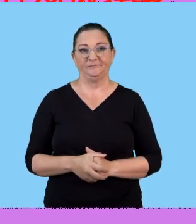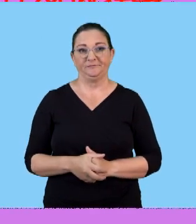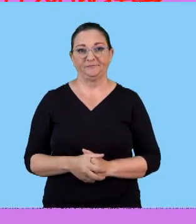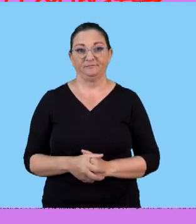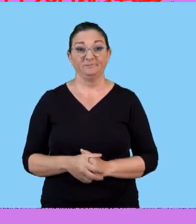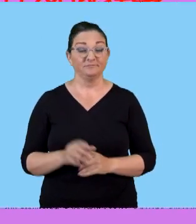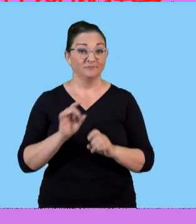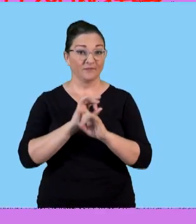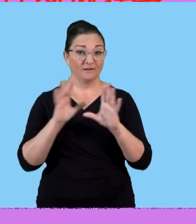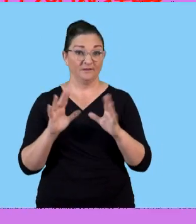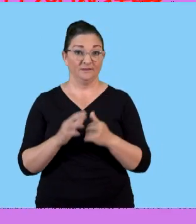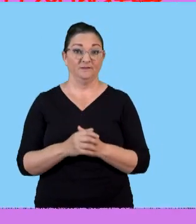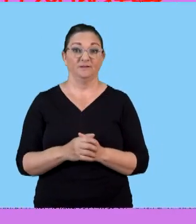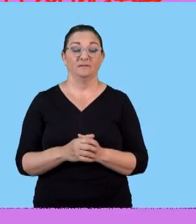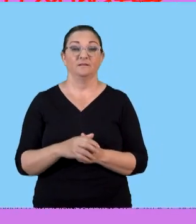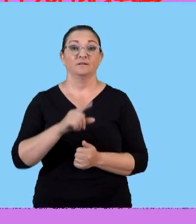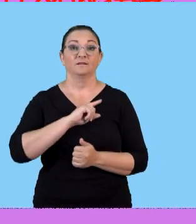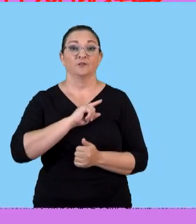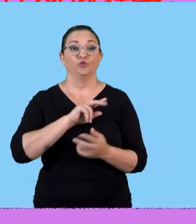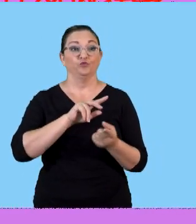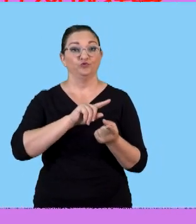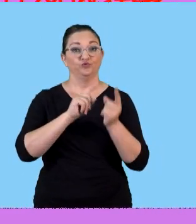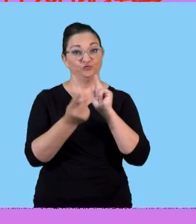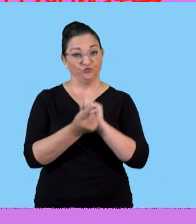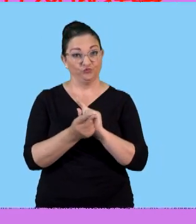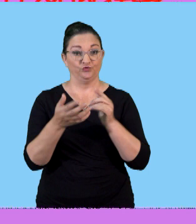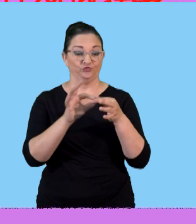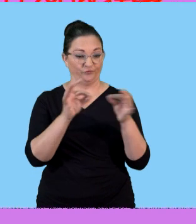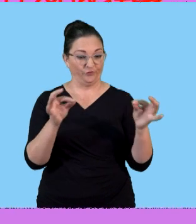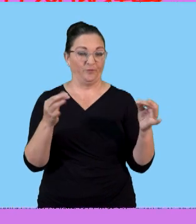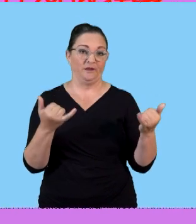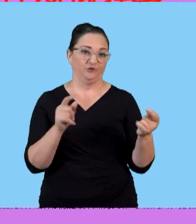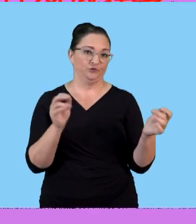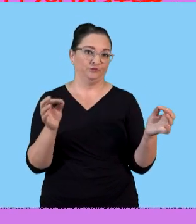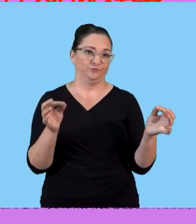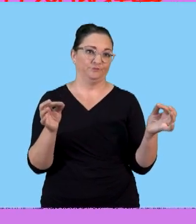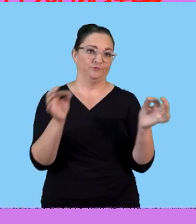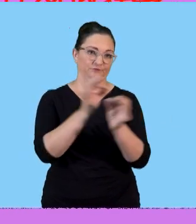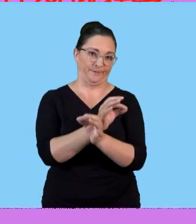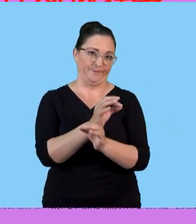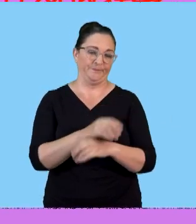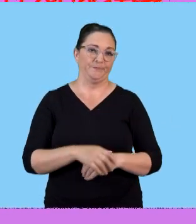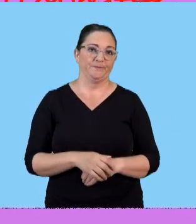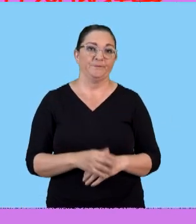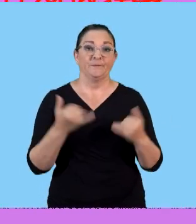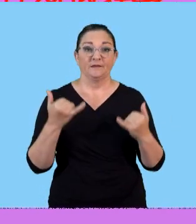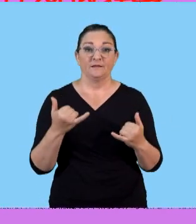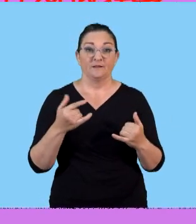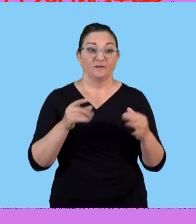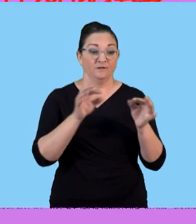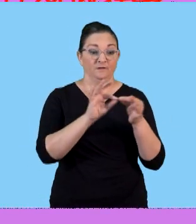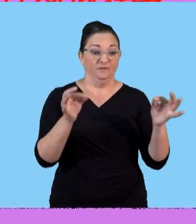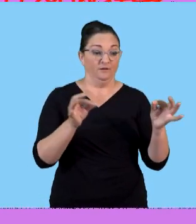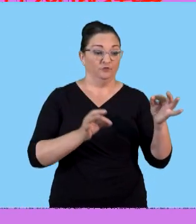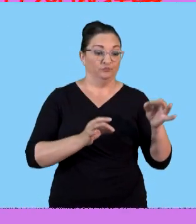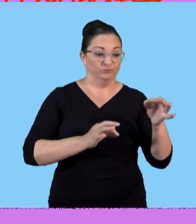our time. Guys, are we clear? So I've changed the subject of the formula. That's step one. There's my formula. Second step, now I'm